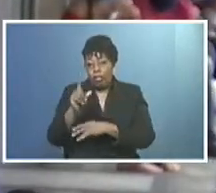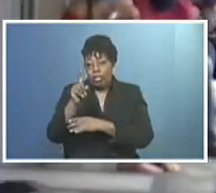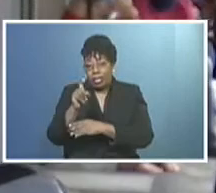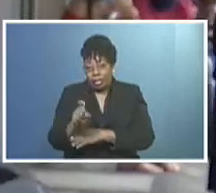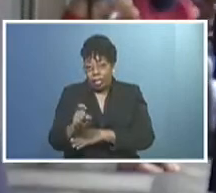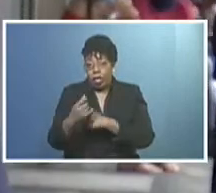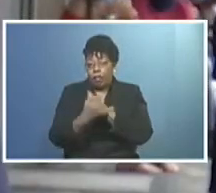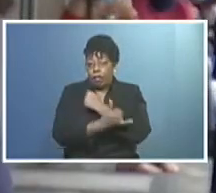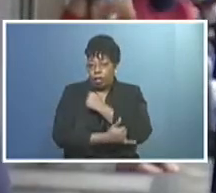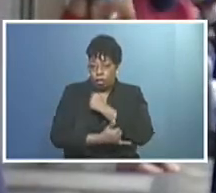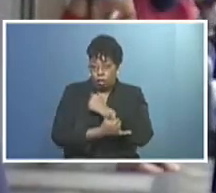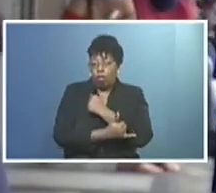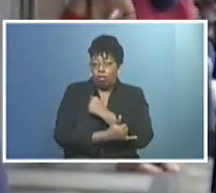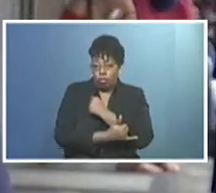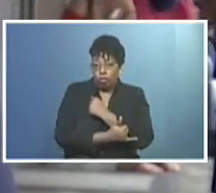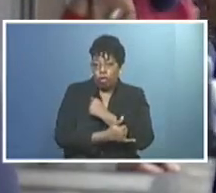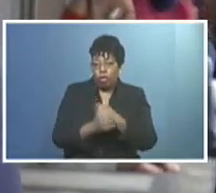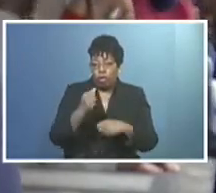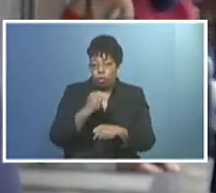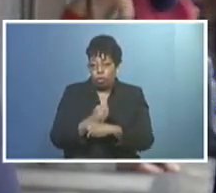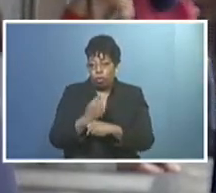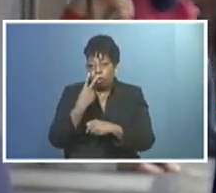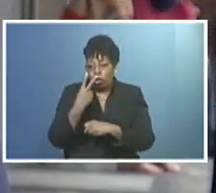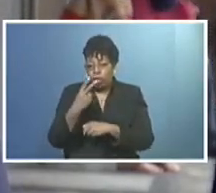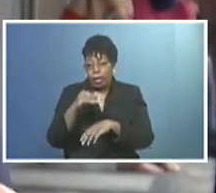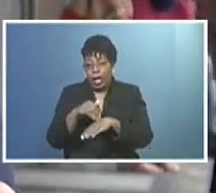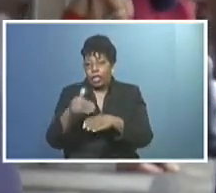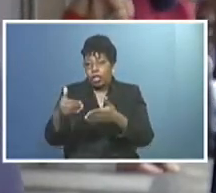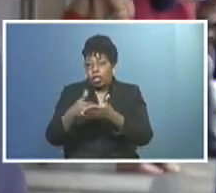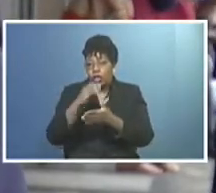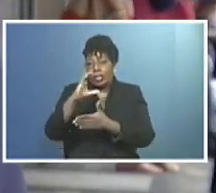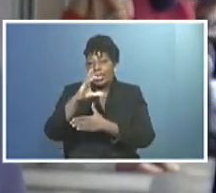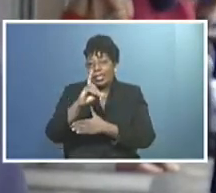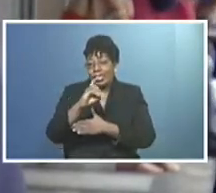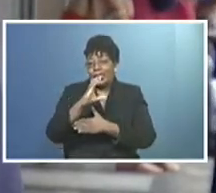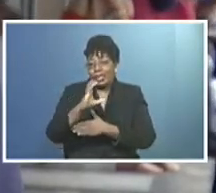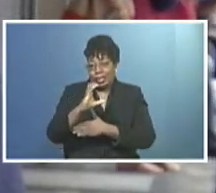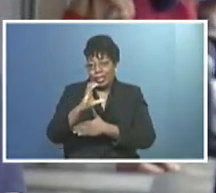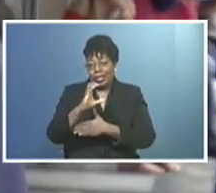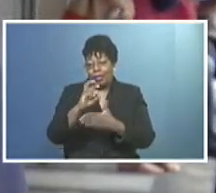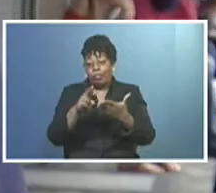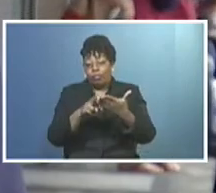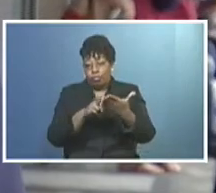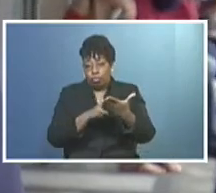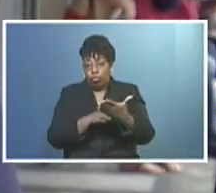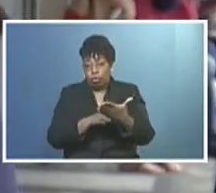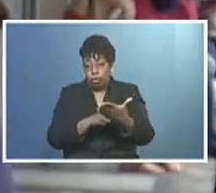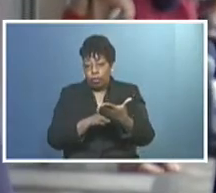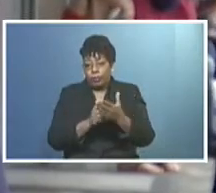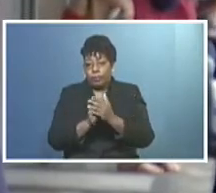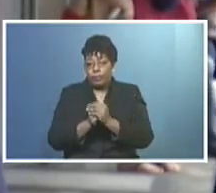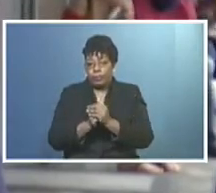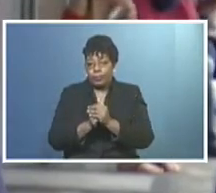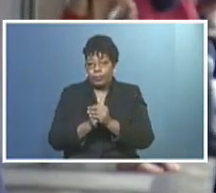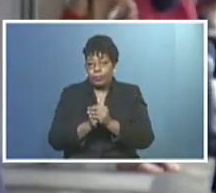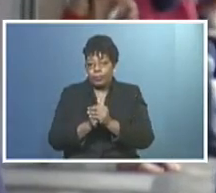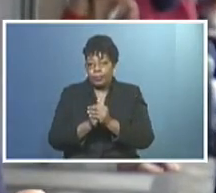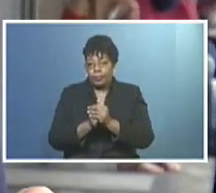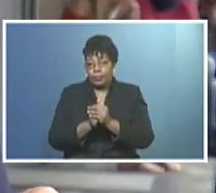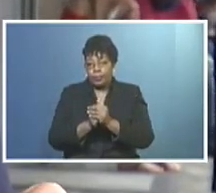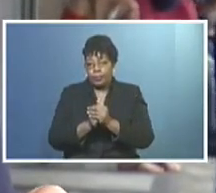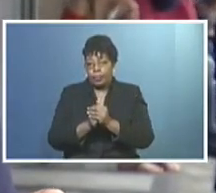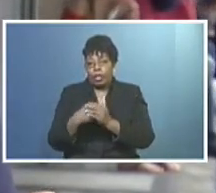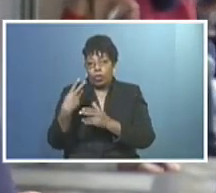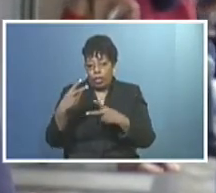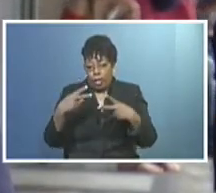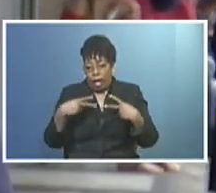for the country to function. So we're looking very closely at the new CDC guidelines, and we will definitely